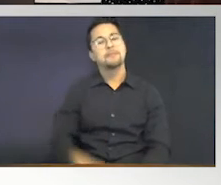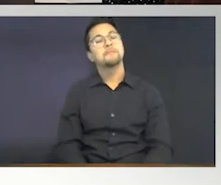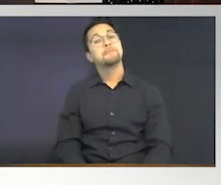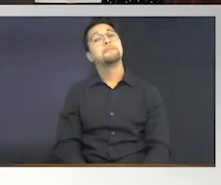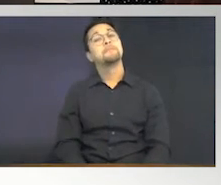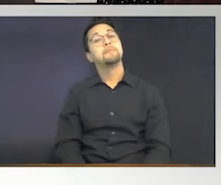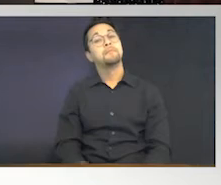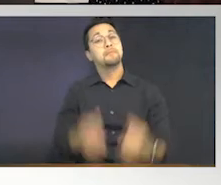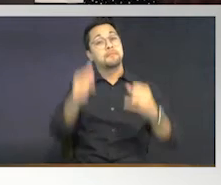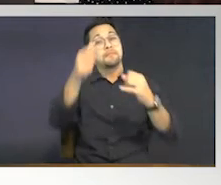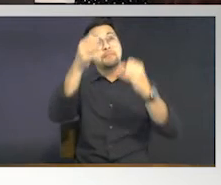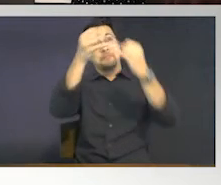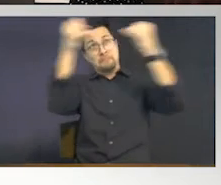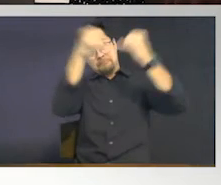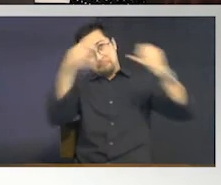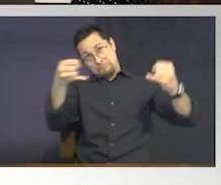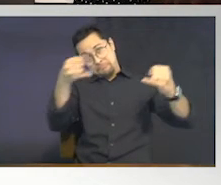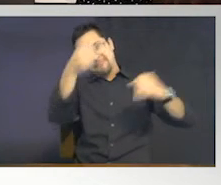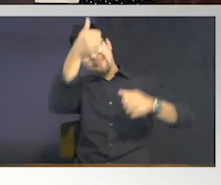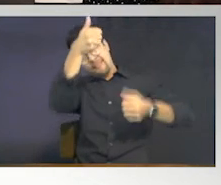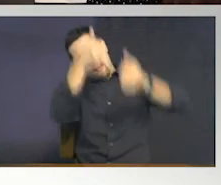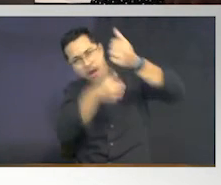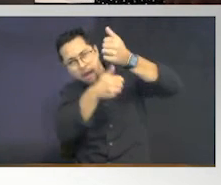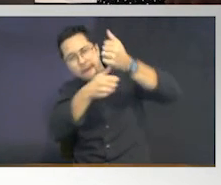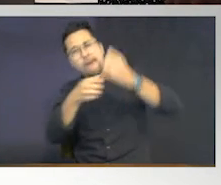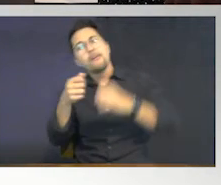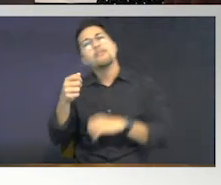Under the lines, draw a large square.